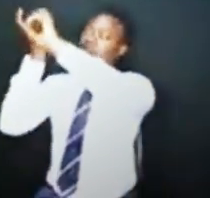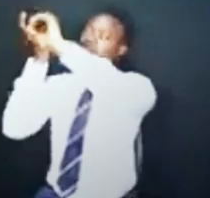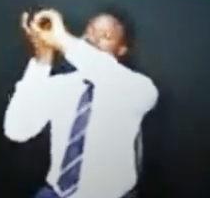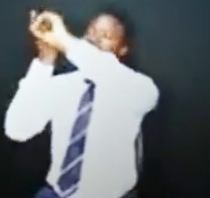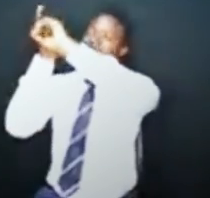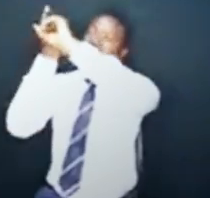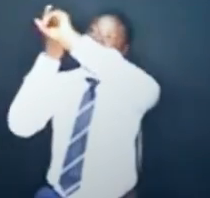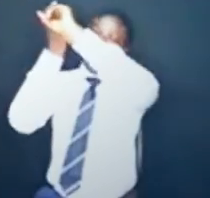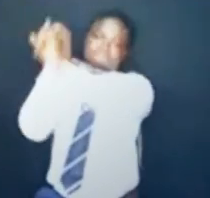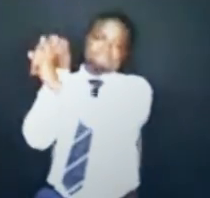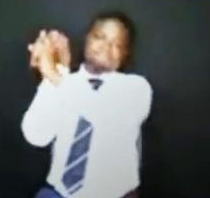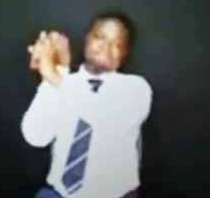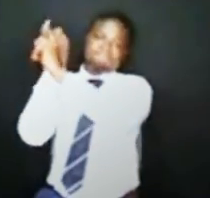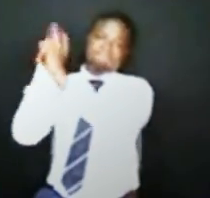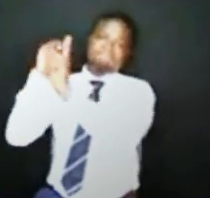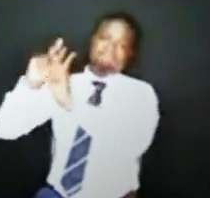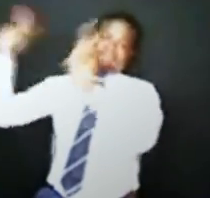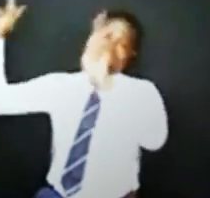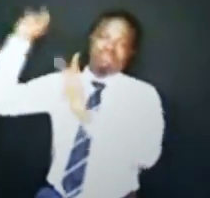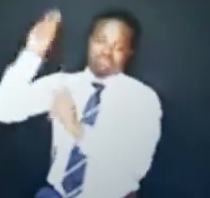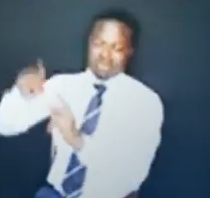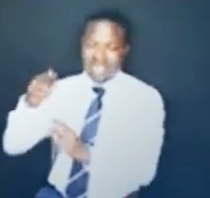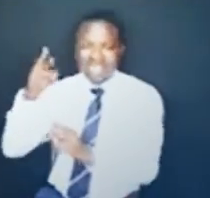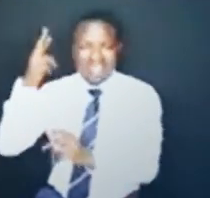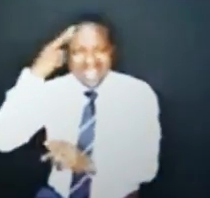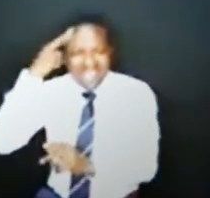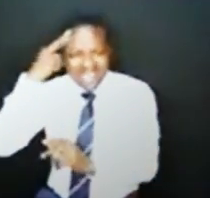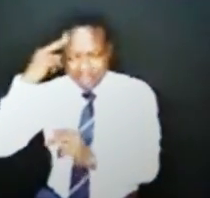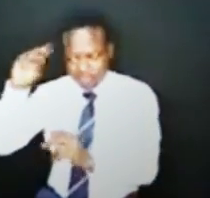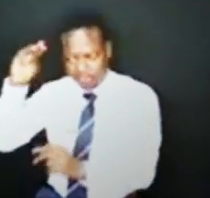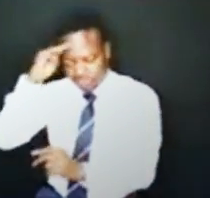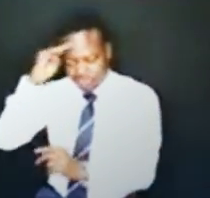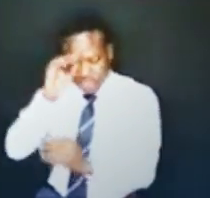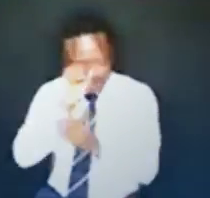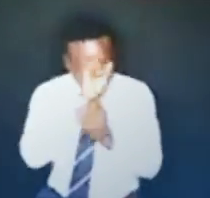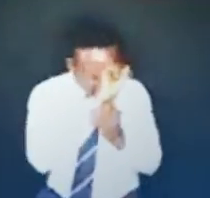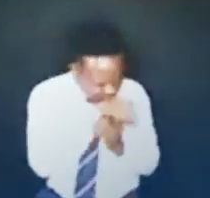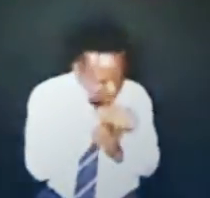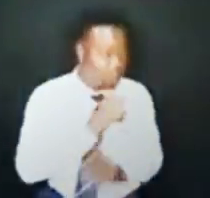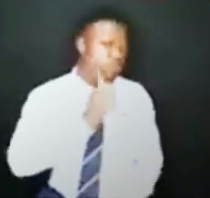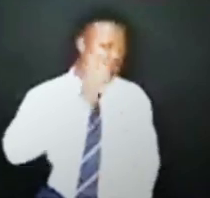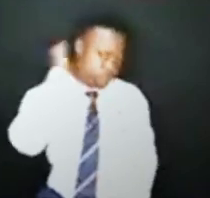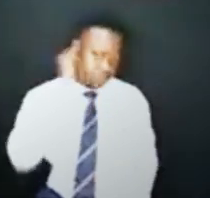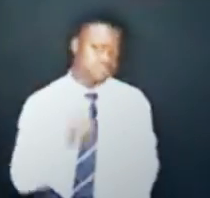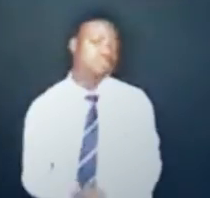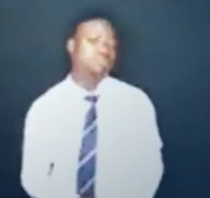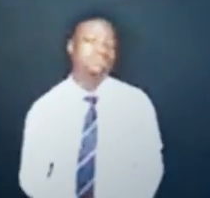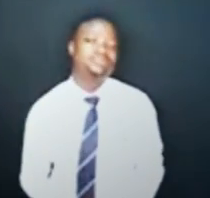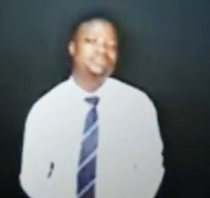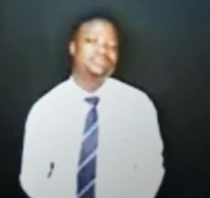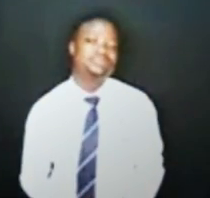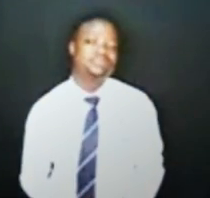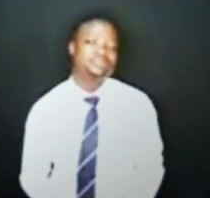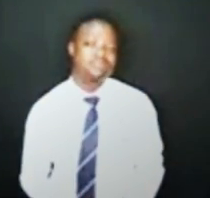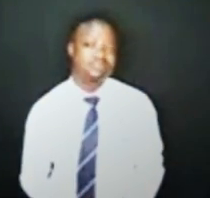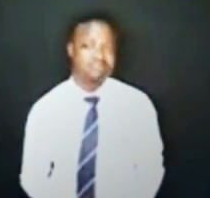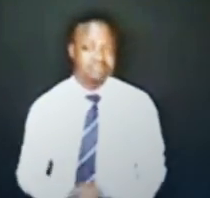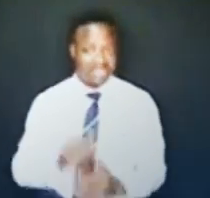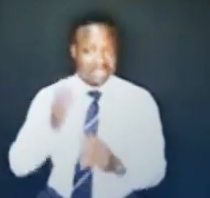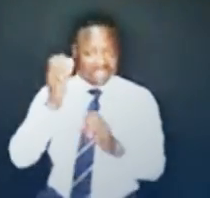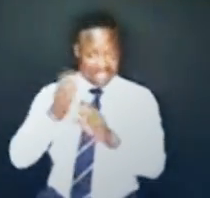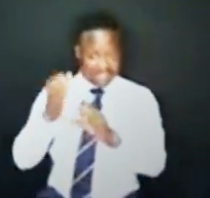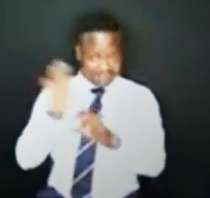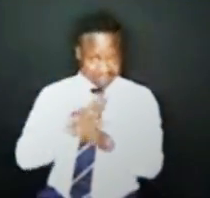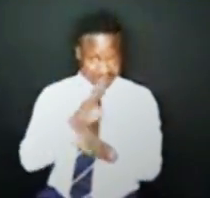to him. Ntia Haman e yedua nyina ne se na Mordecai onkoto no. If you don't take care, you'll be hung on this